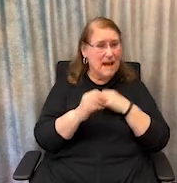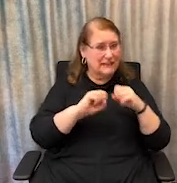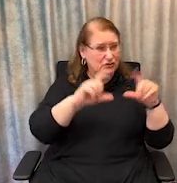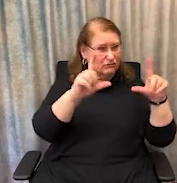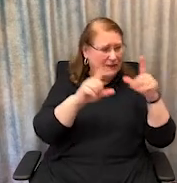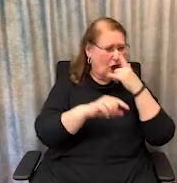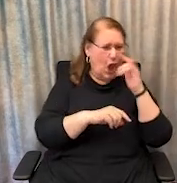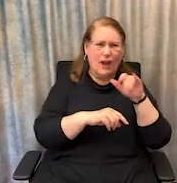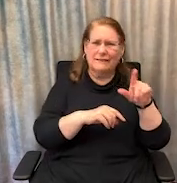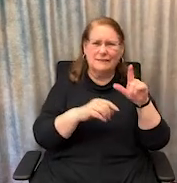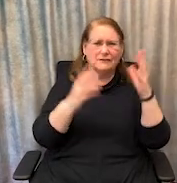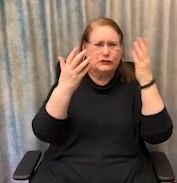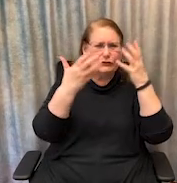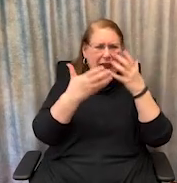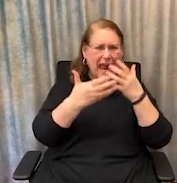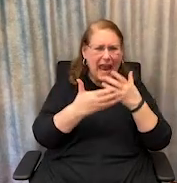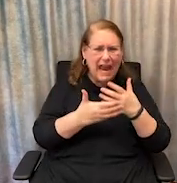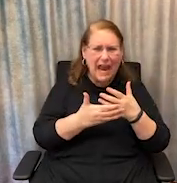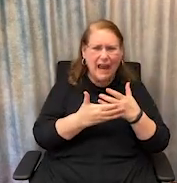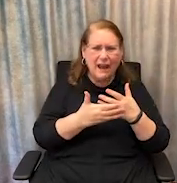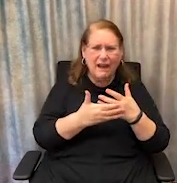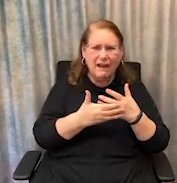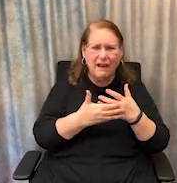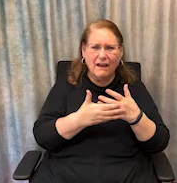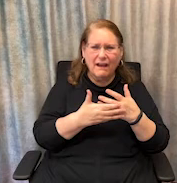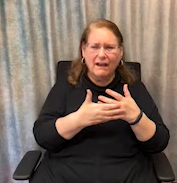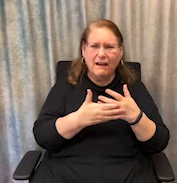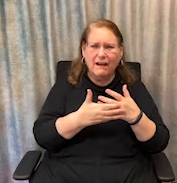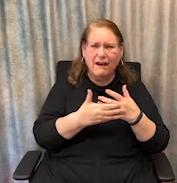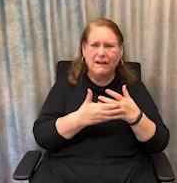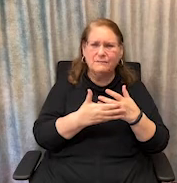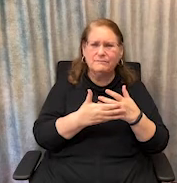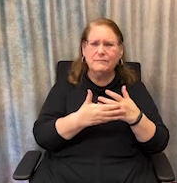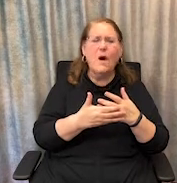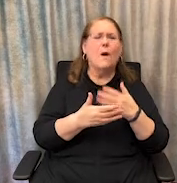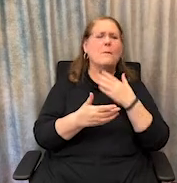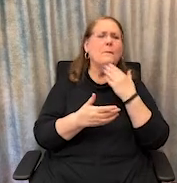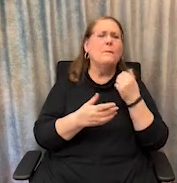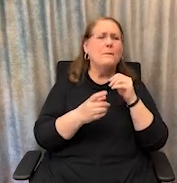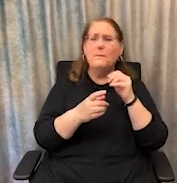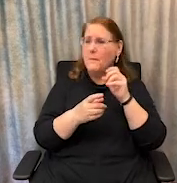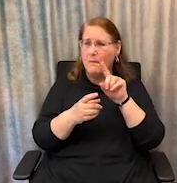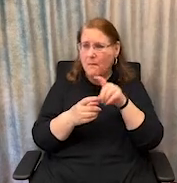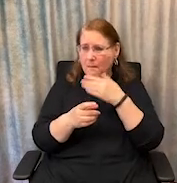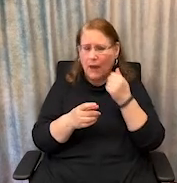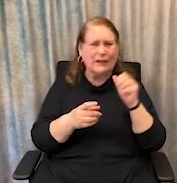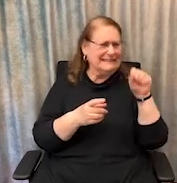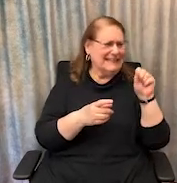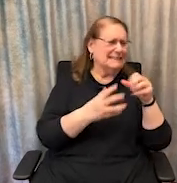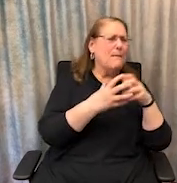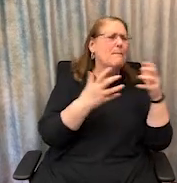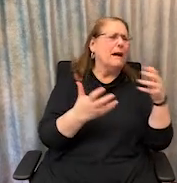on my screen it looks like Momo is in the shade. So I don't know, but it's you have mm-hmm. to. It's better. Much